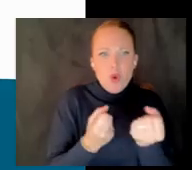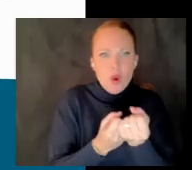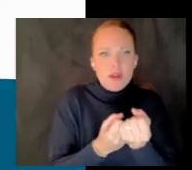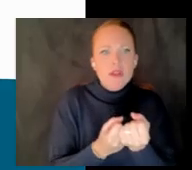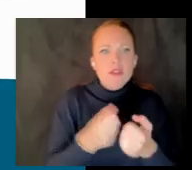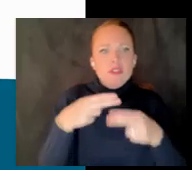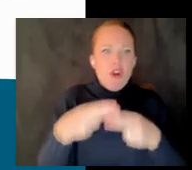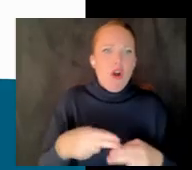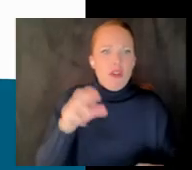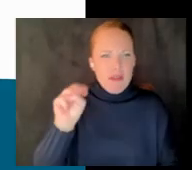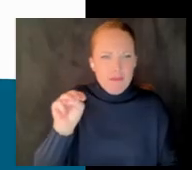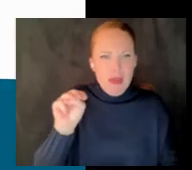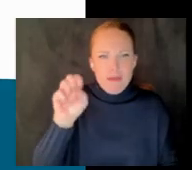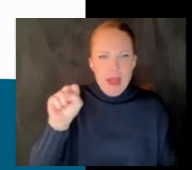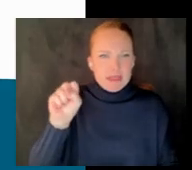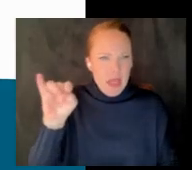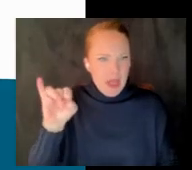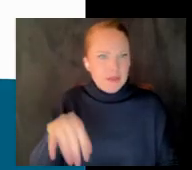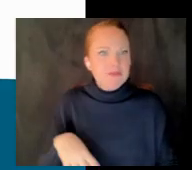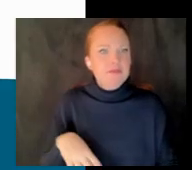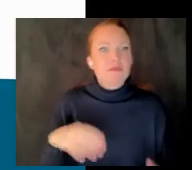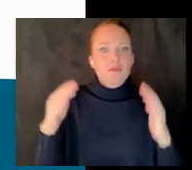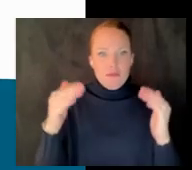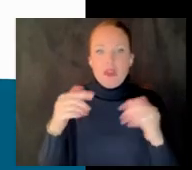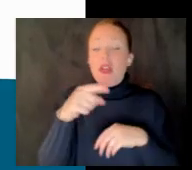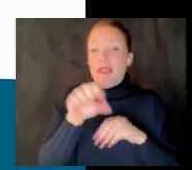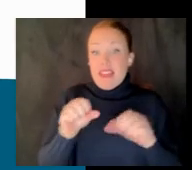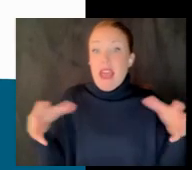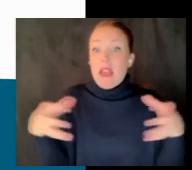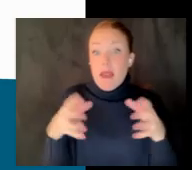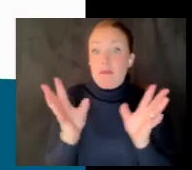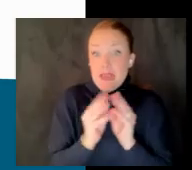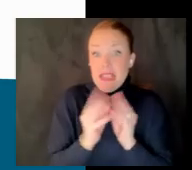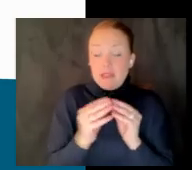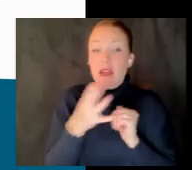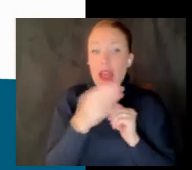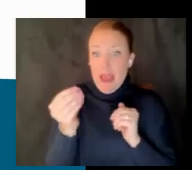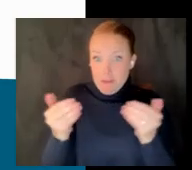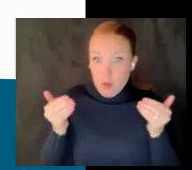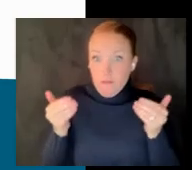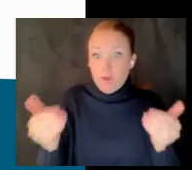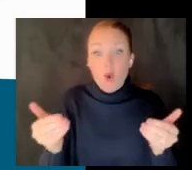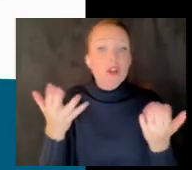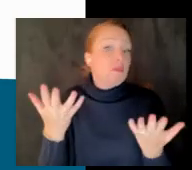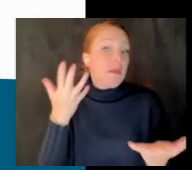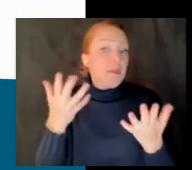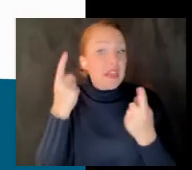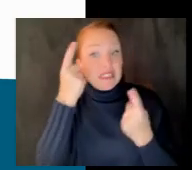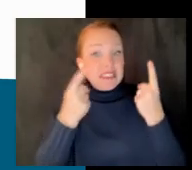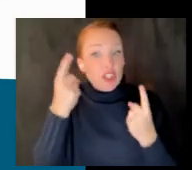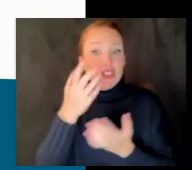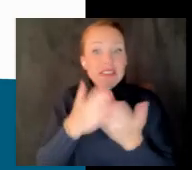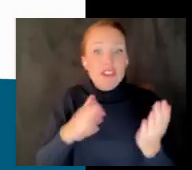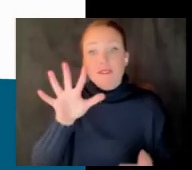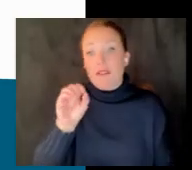also conclude after their data review and evaluation to move forward to consider Section 504